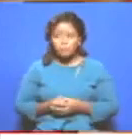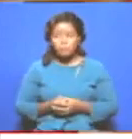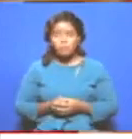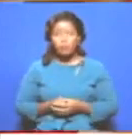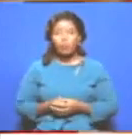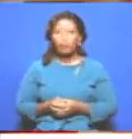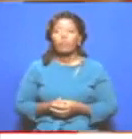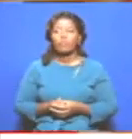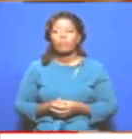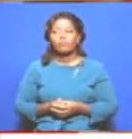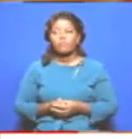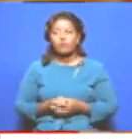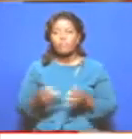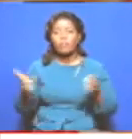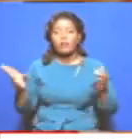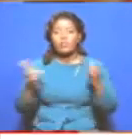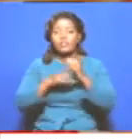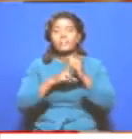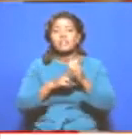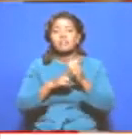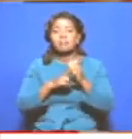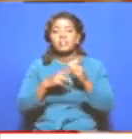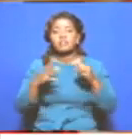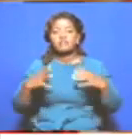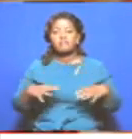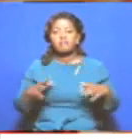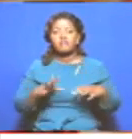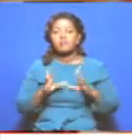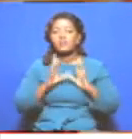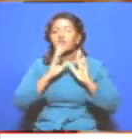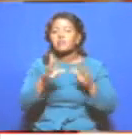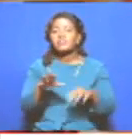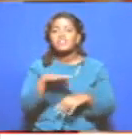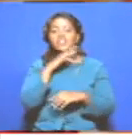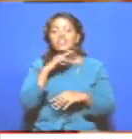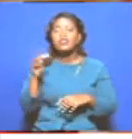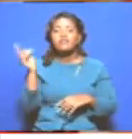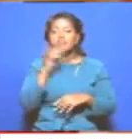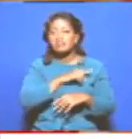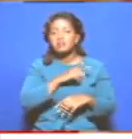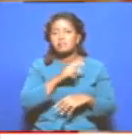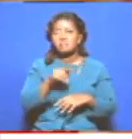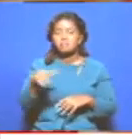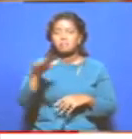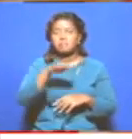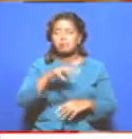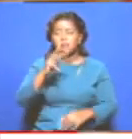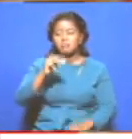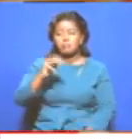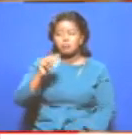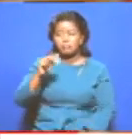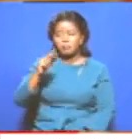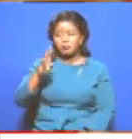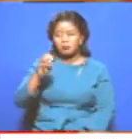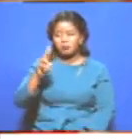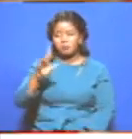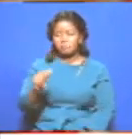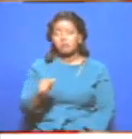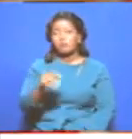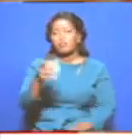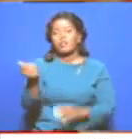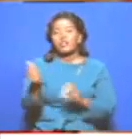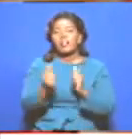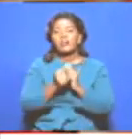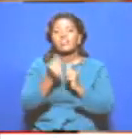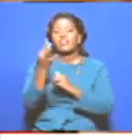At least 7 passengers have been reported dead in an attack in Mandera County. 13 others sustained serious injuries after a